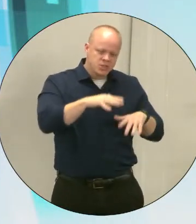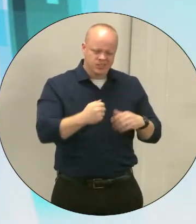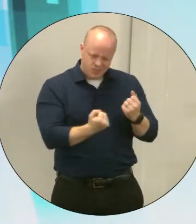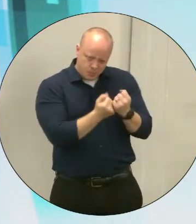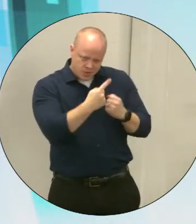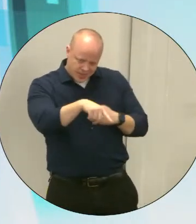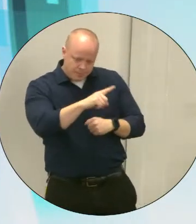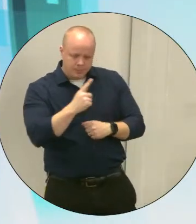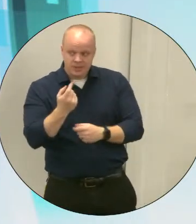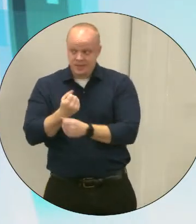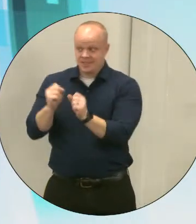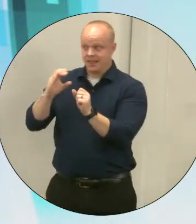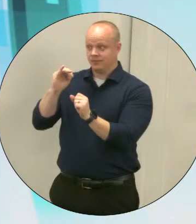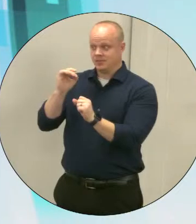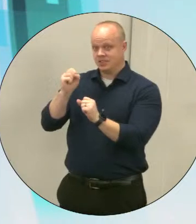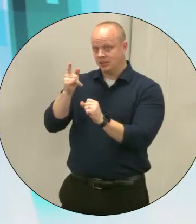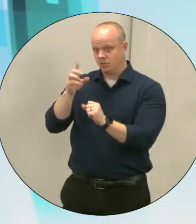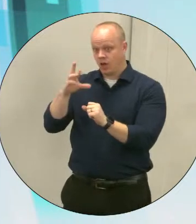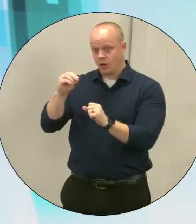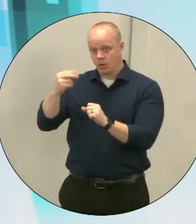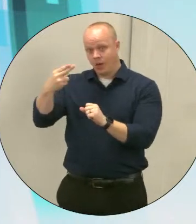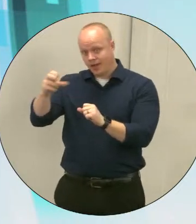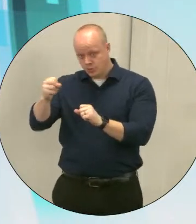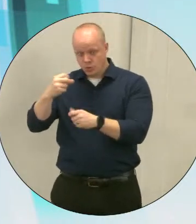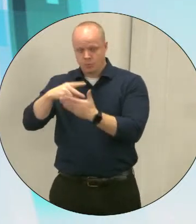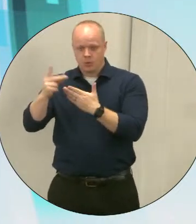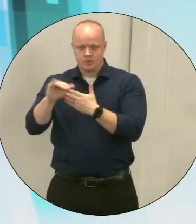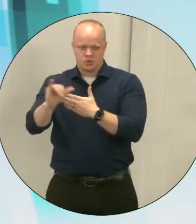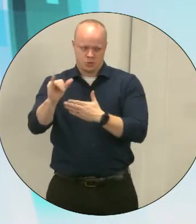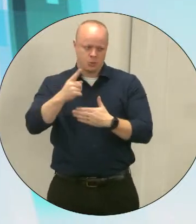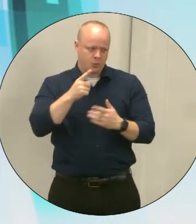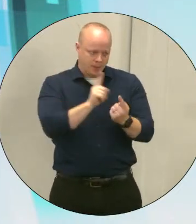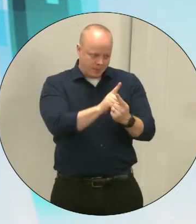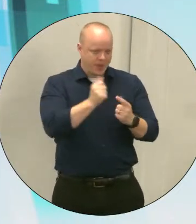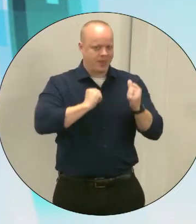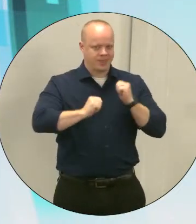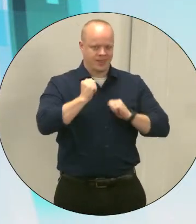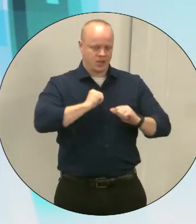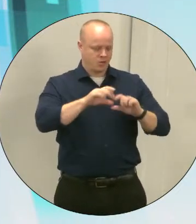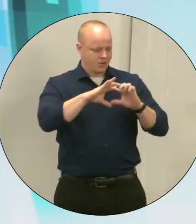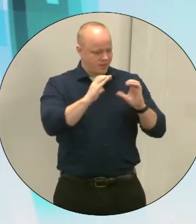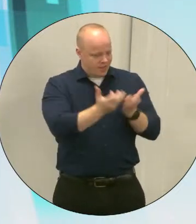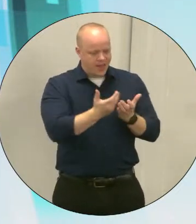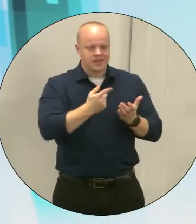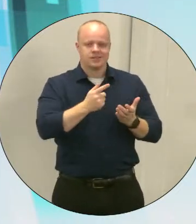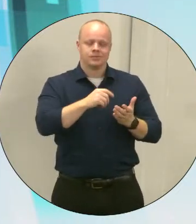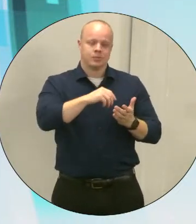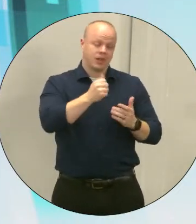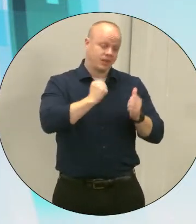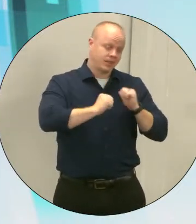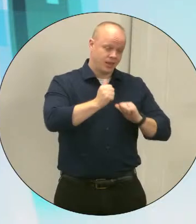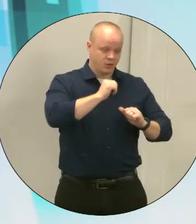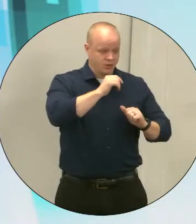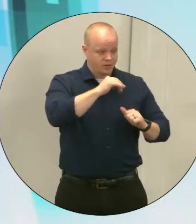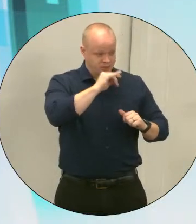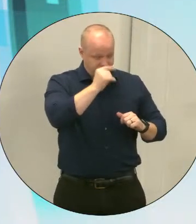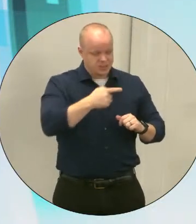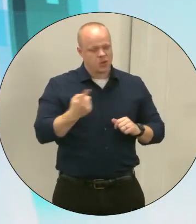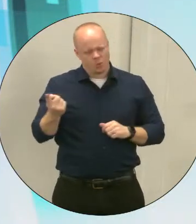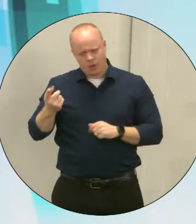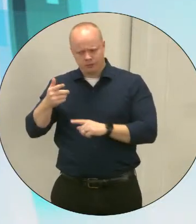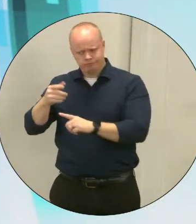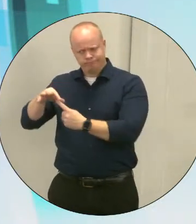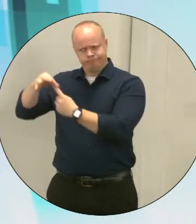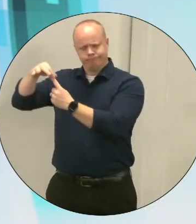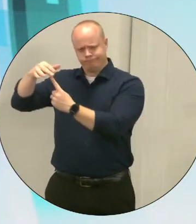School programs too. My husband and I met in a theater class, and we're raising theater-loving kids, a choir kid, and 1 inexplicably sporty